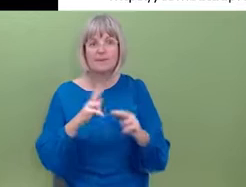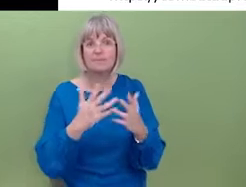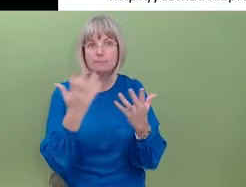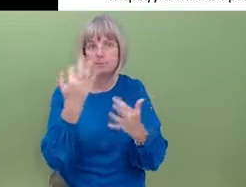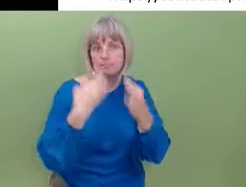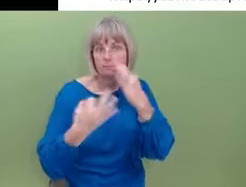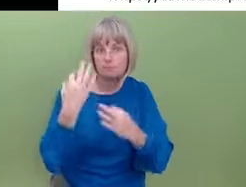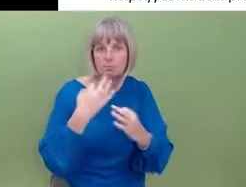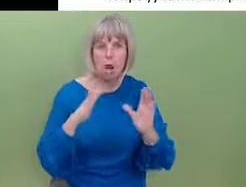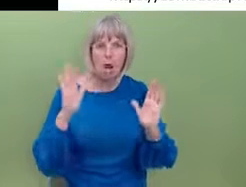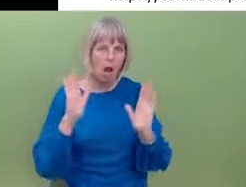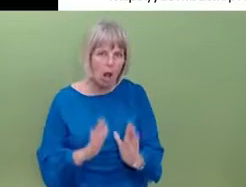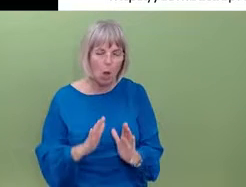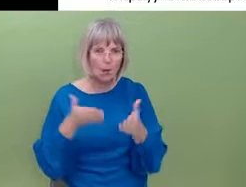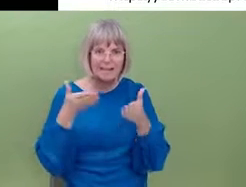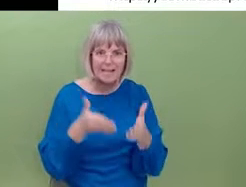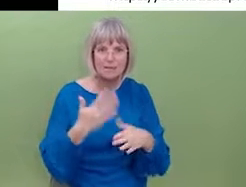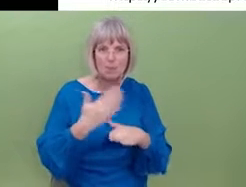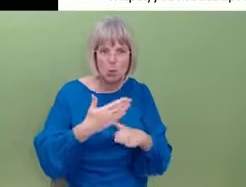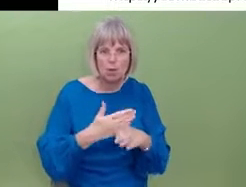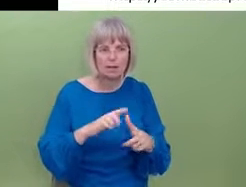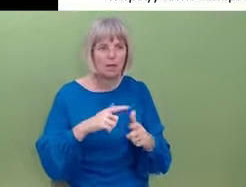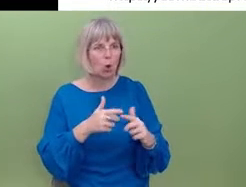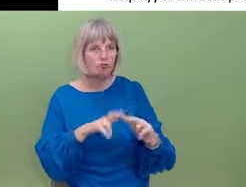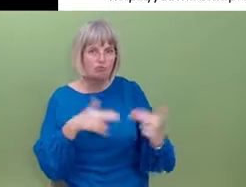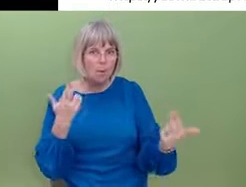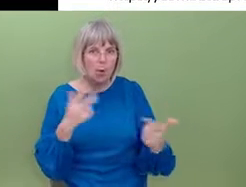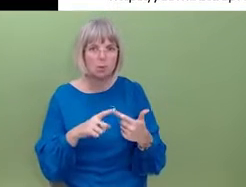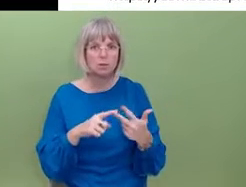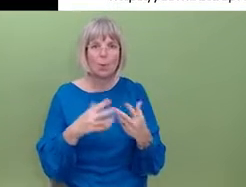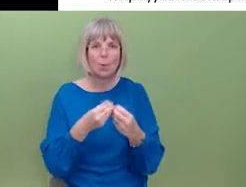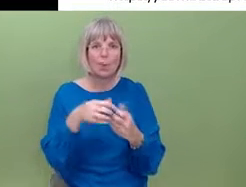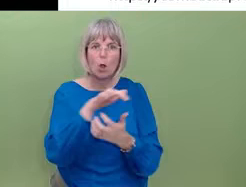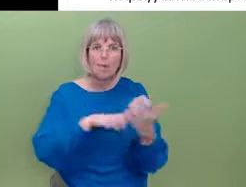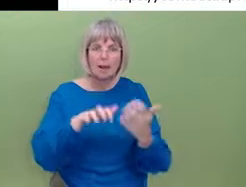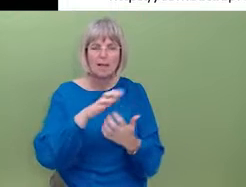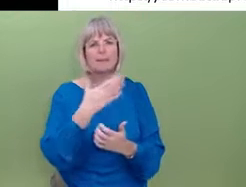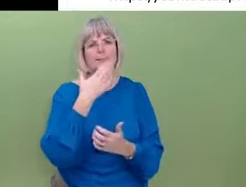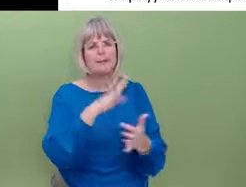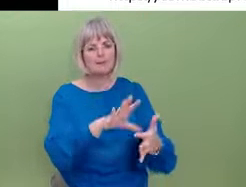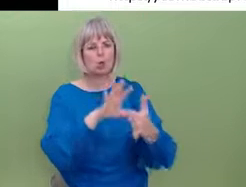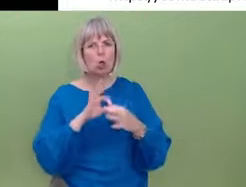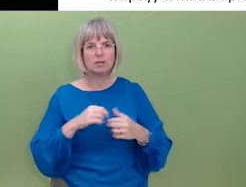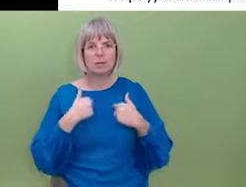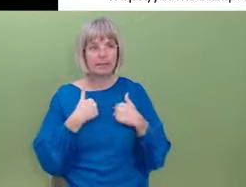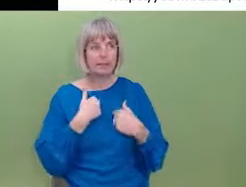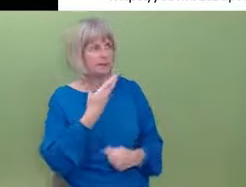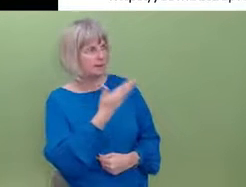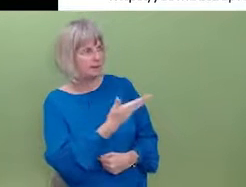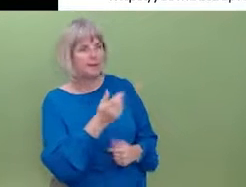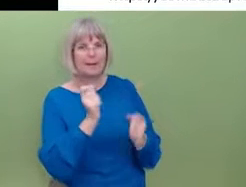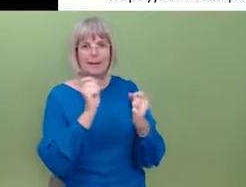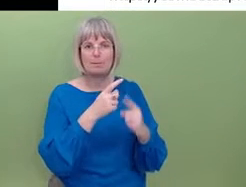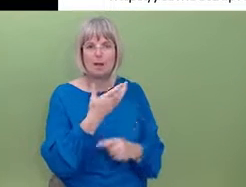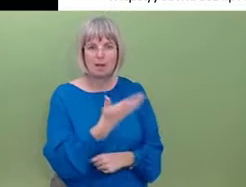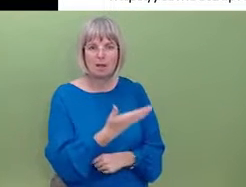intensity working remotely and with complex cases, please contact me on my email address. And if